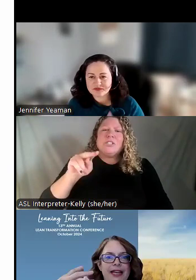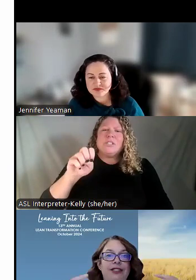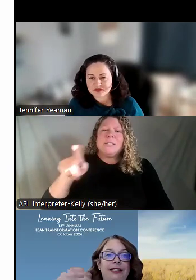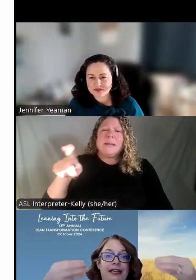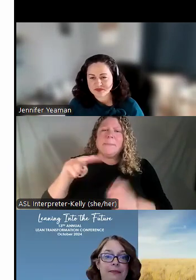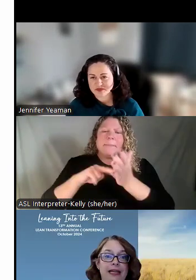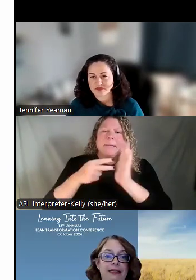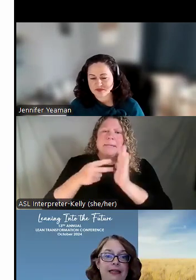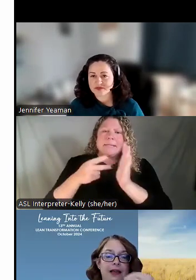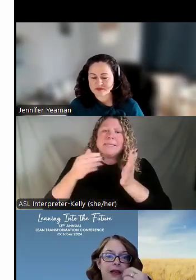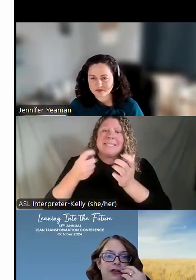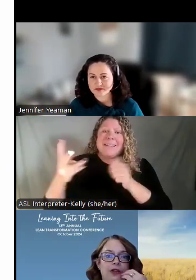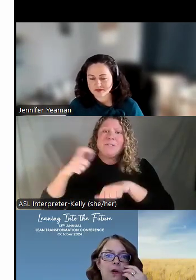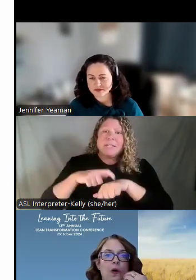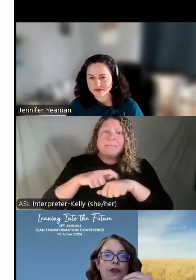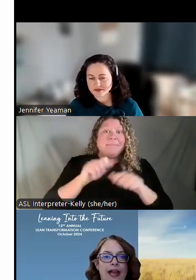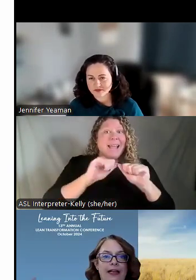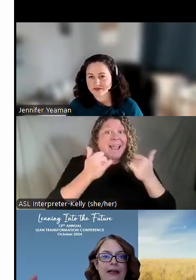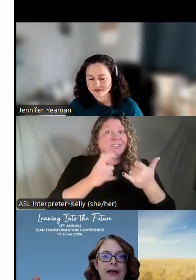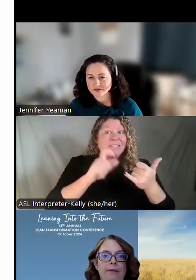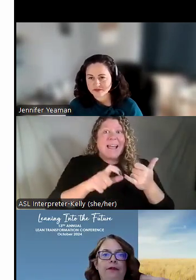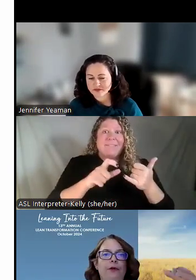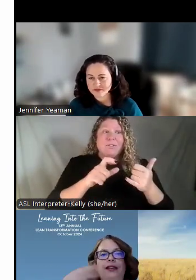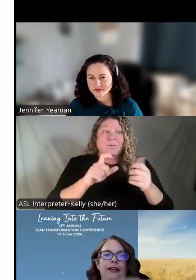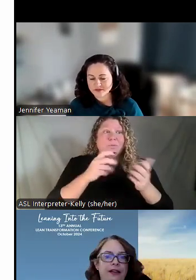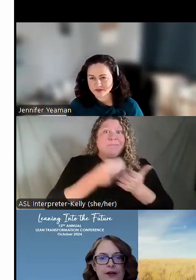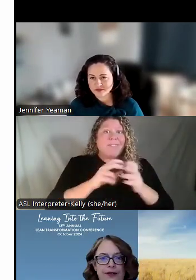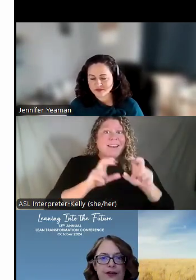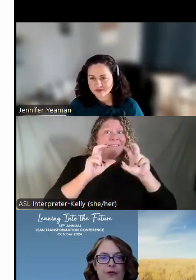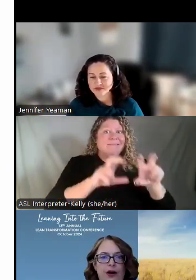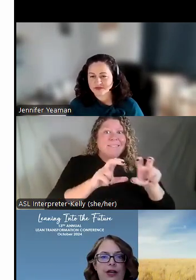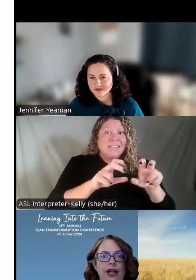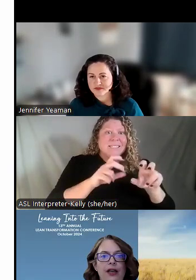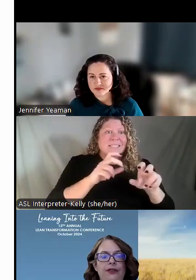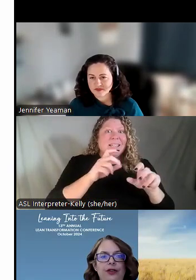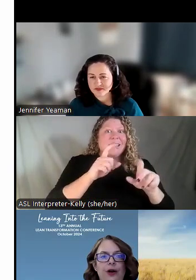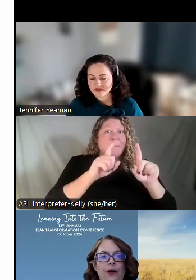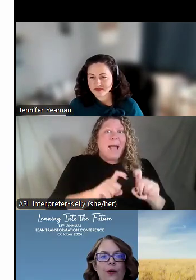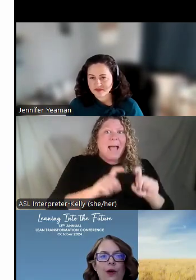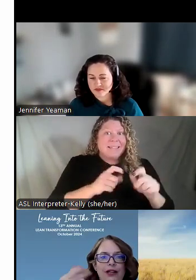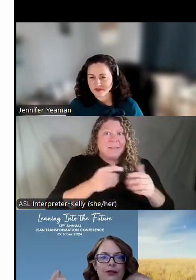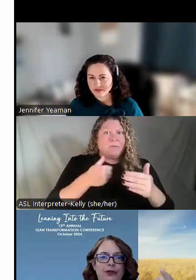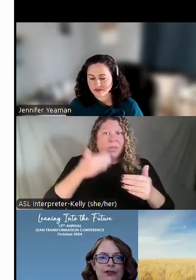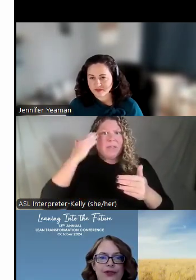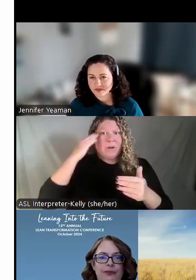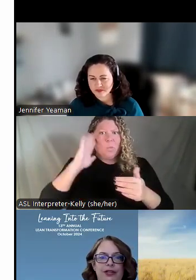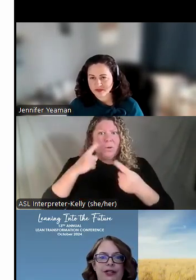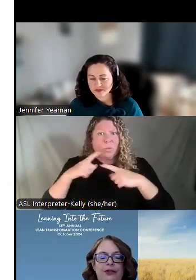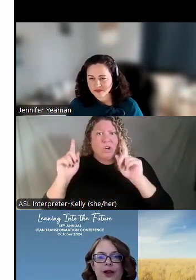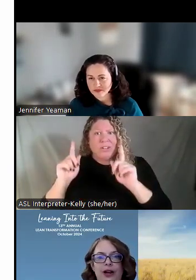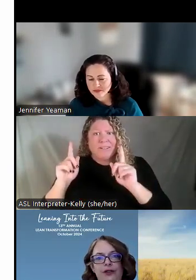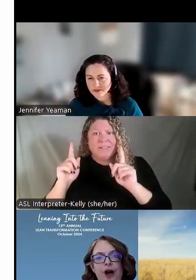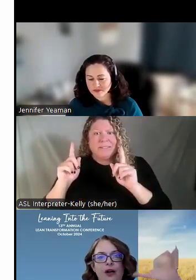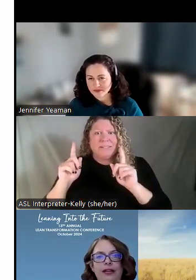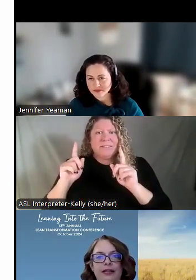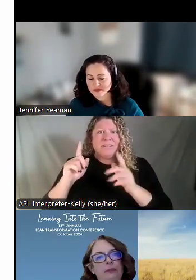oftentimes agencies commit to the whole thing before they even know if it's going to work. So, what do you do in circumstances